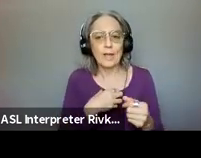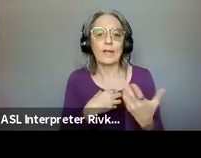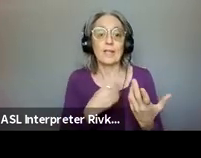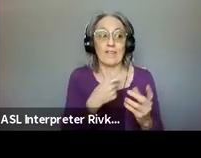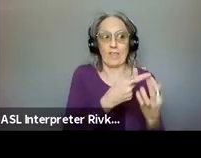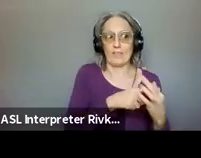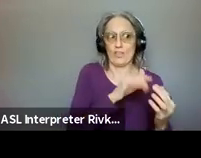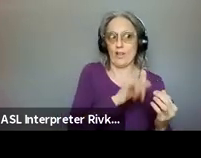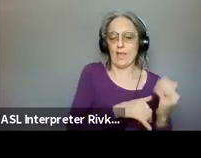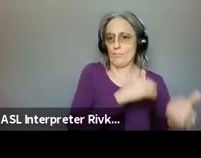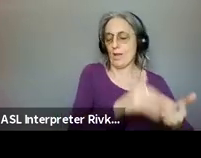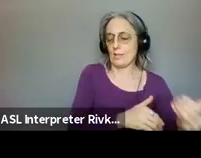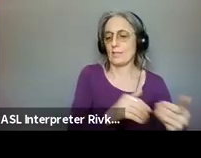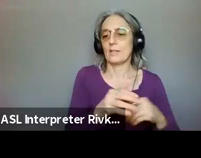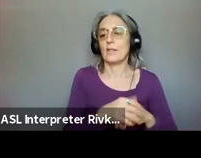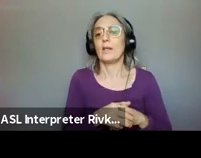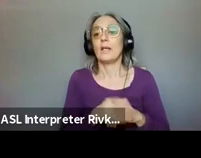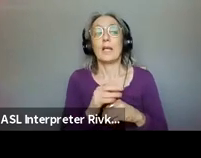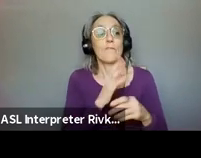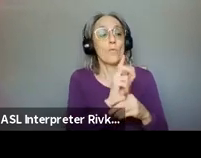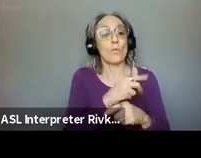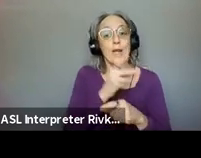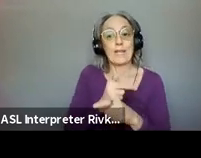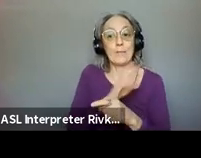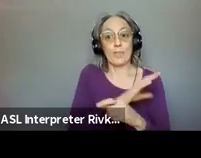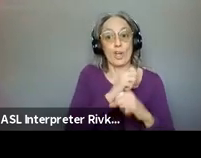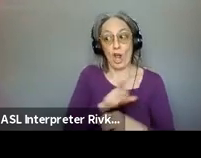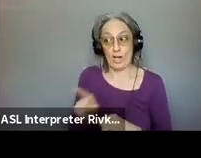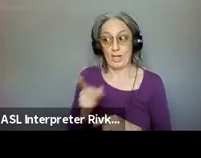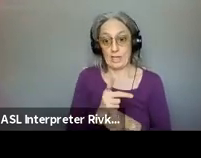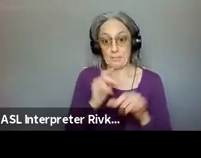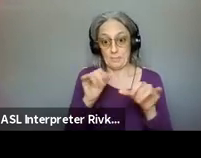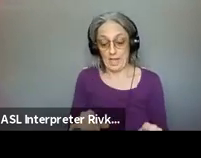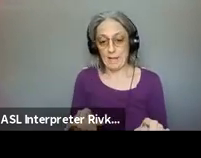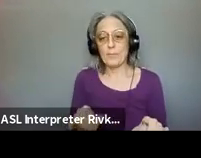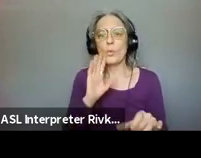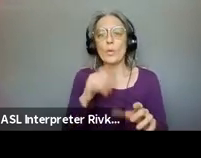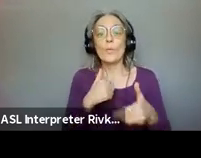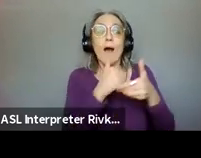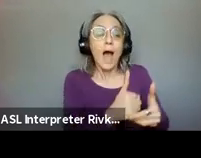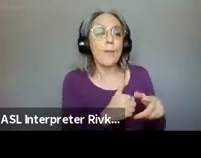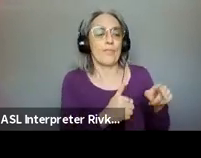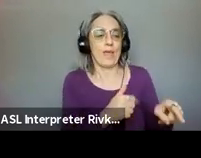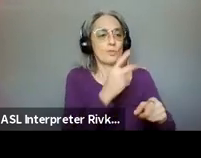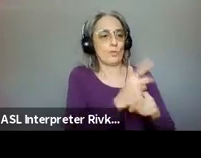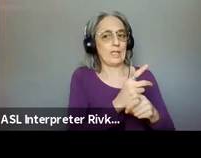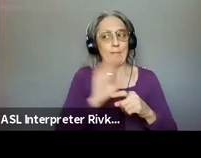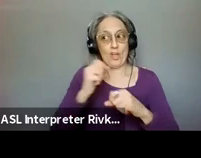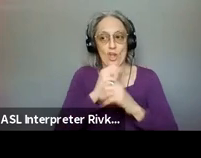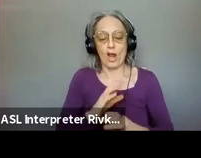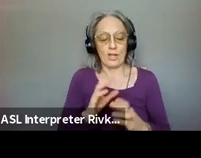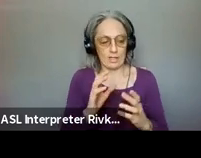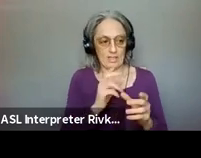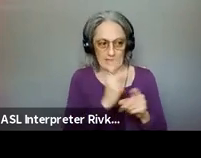to maintain the current guardian, we also encourage and will assist a ward to maintain the guardianship if that's what they would like to